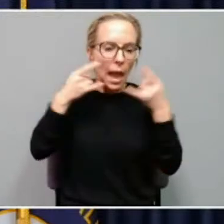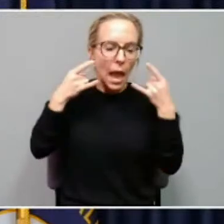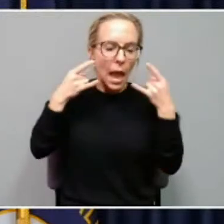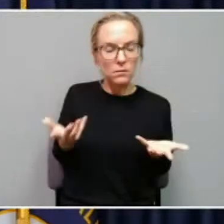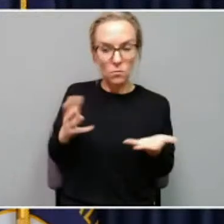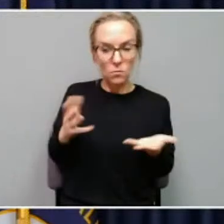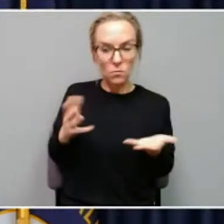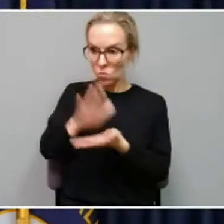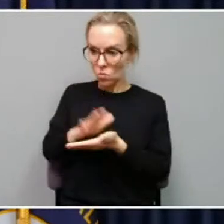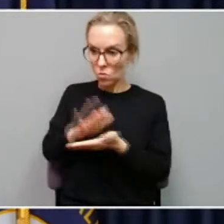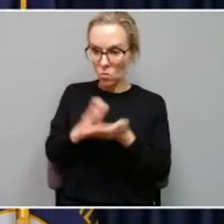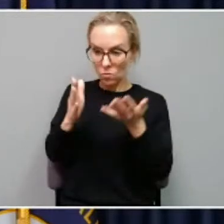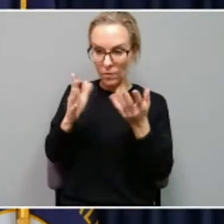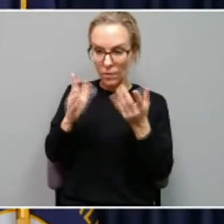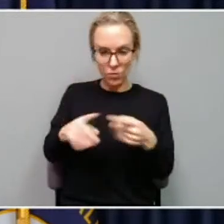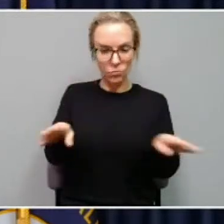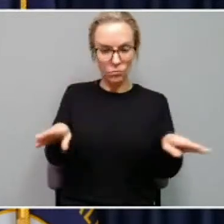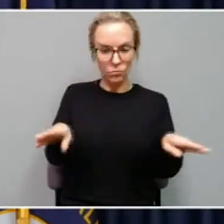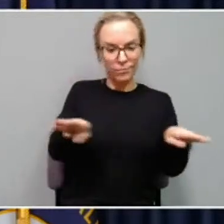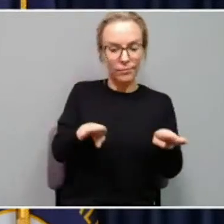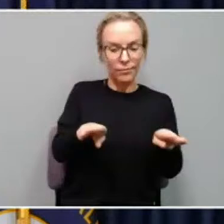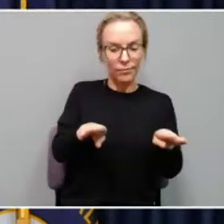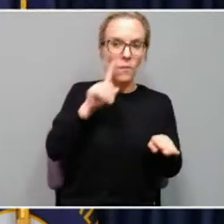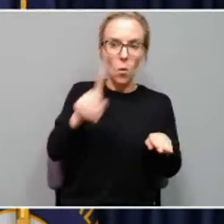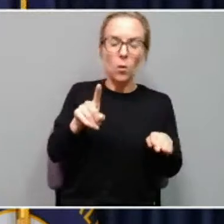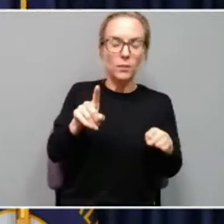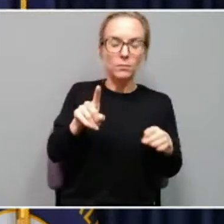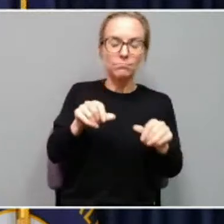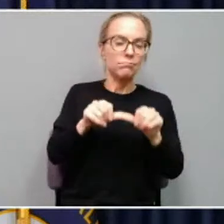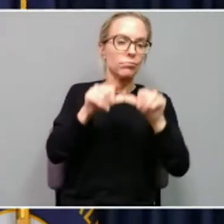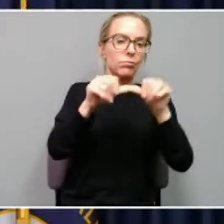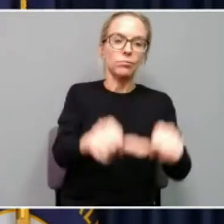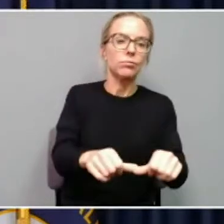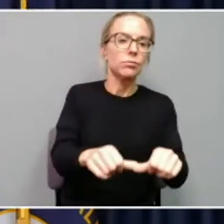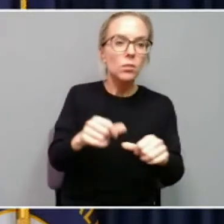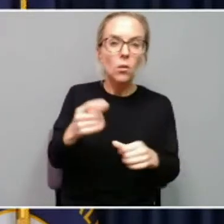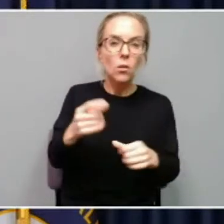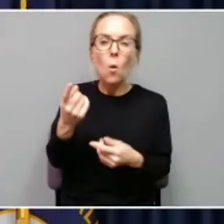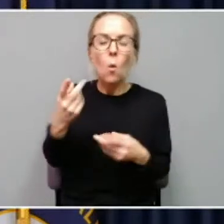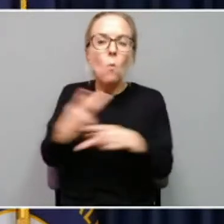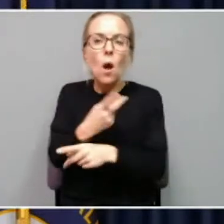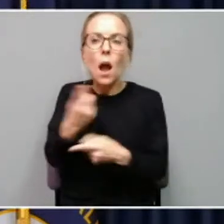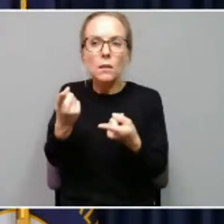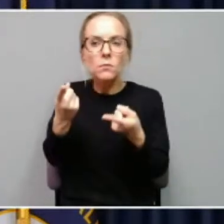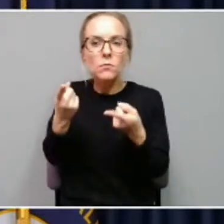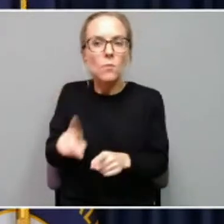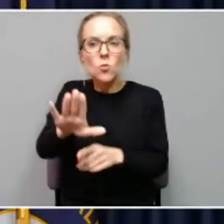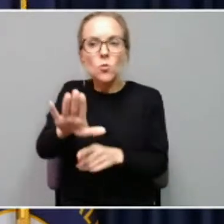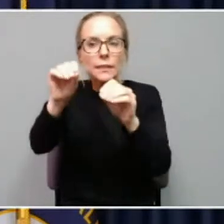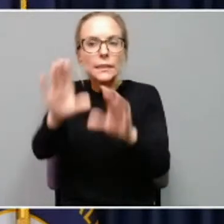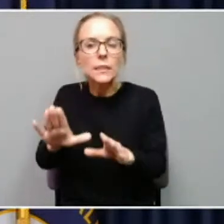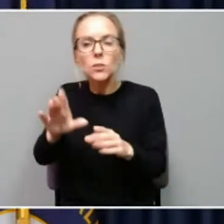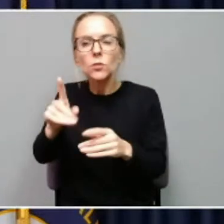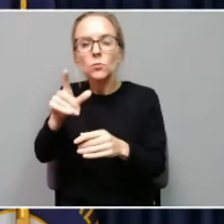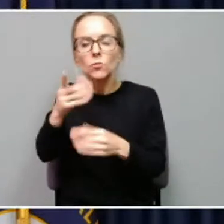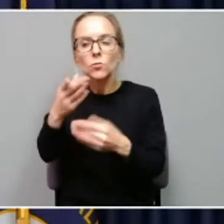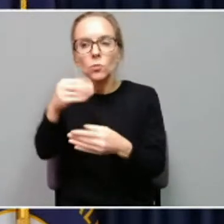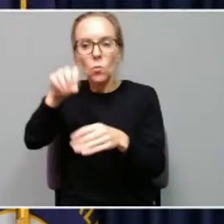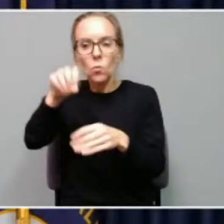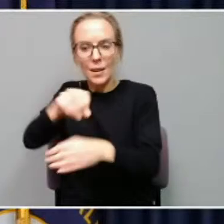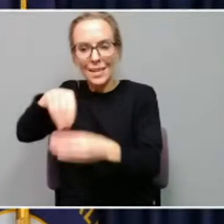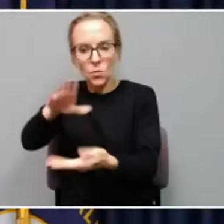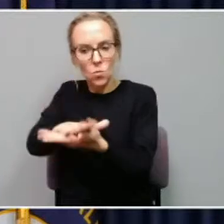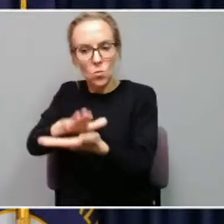out, for how long? Or worse, something happens to one of your educators, it's going to be a lot worse then.